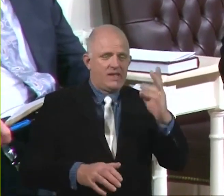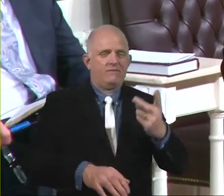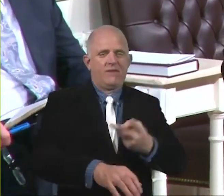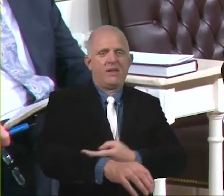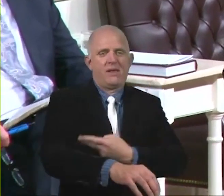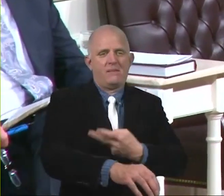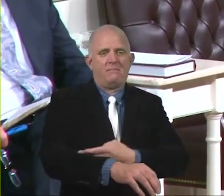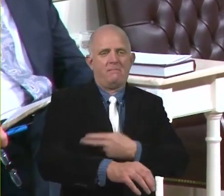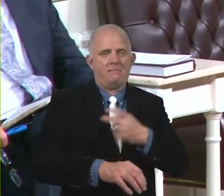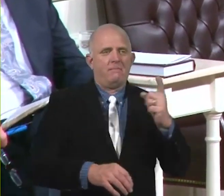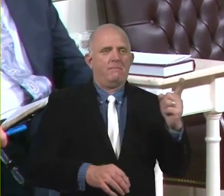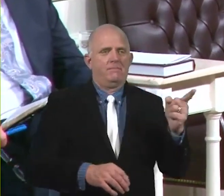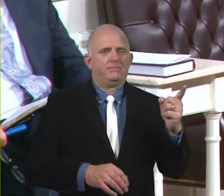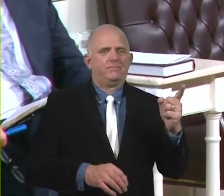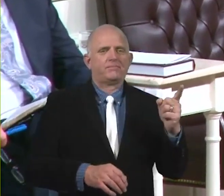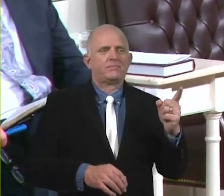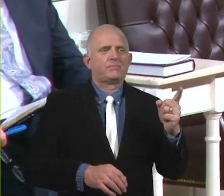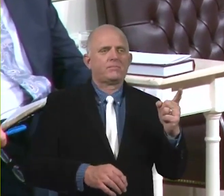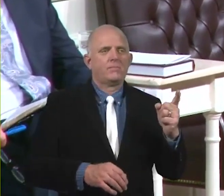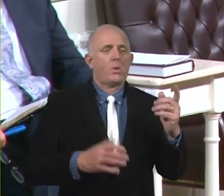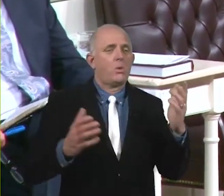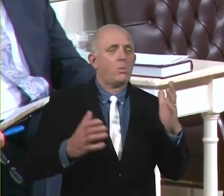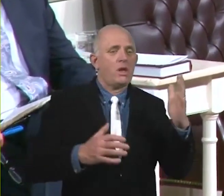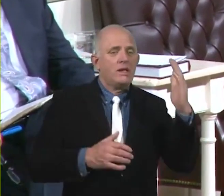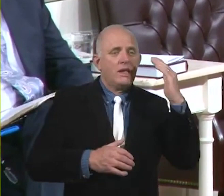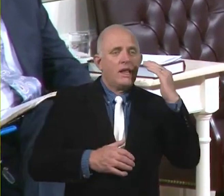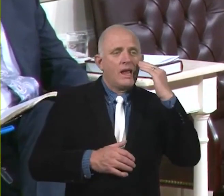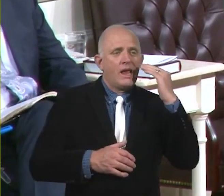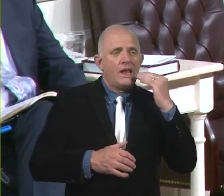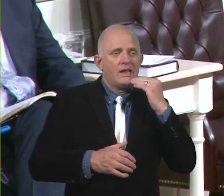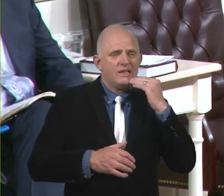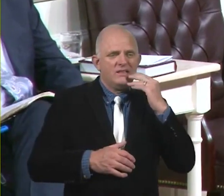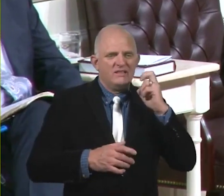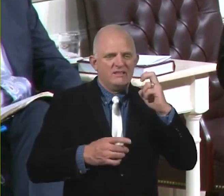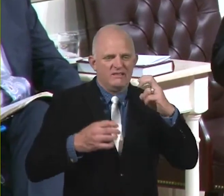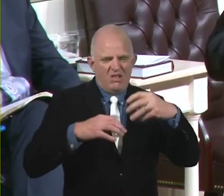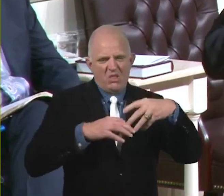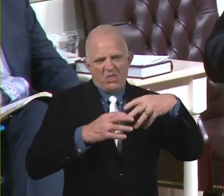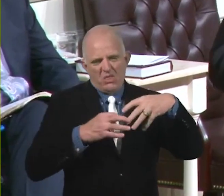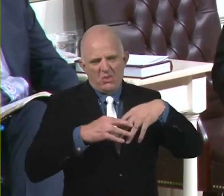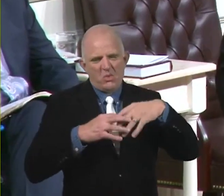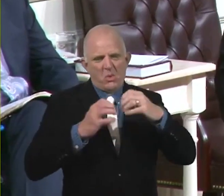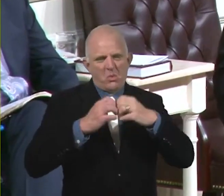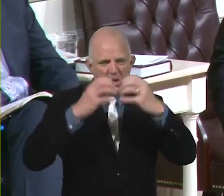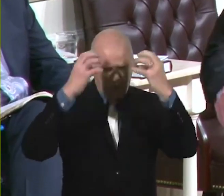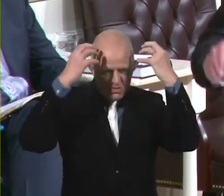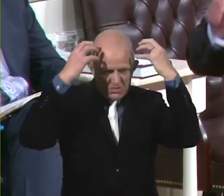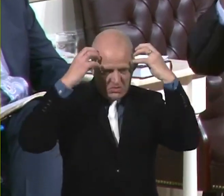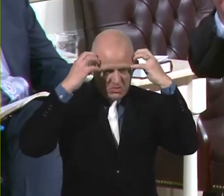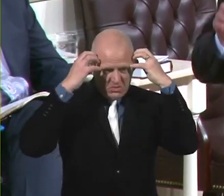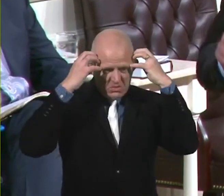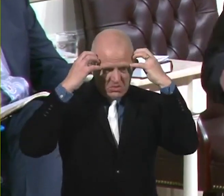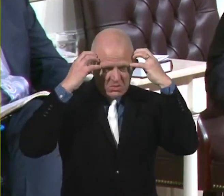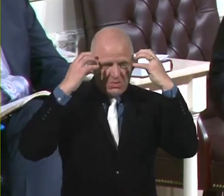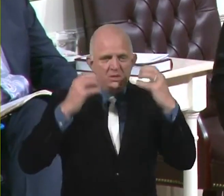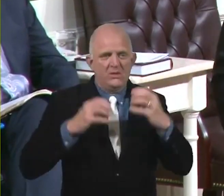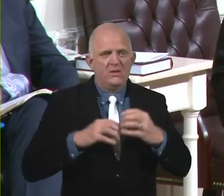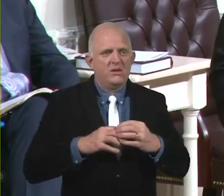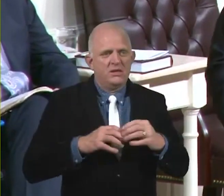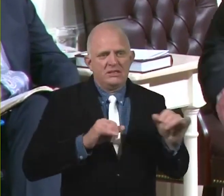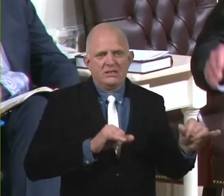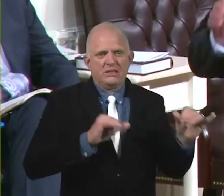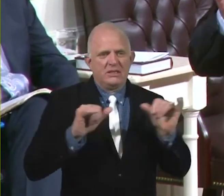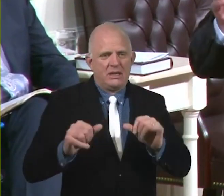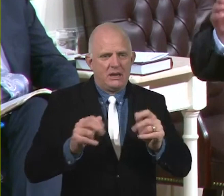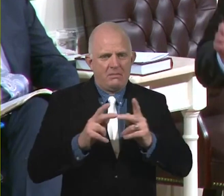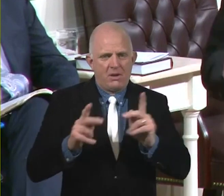and you know what they stuck his head in? A thorn thicket. In the very spot that Abraham looked